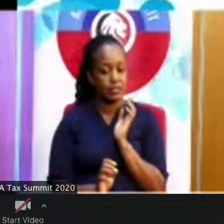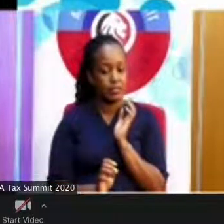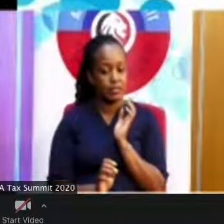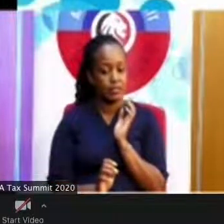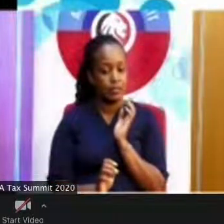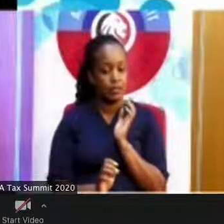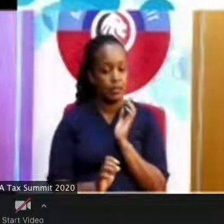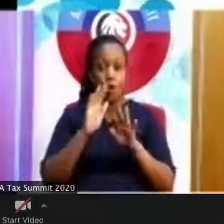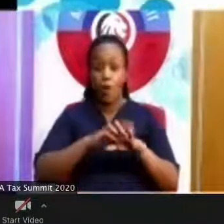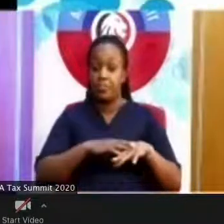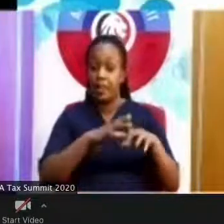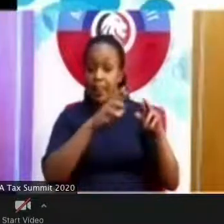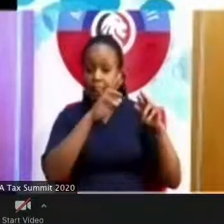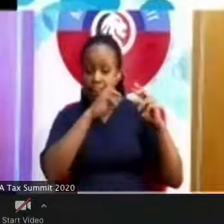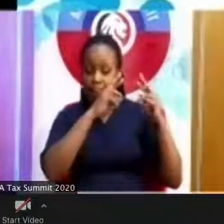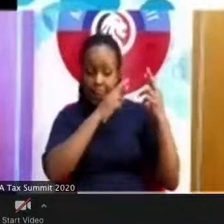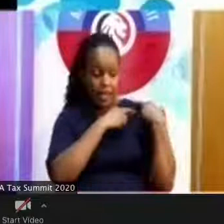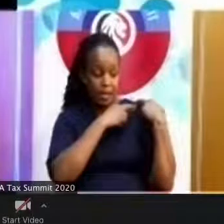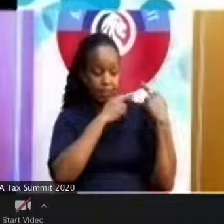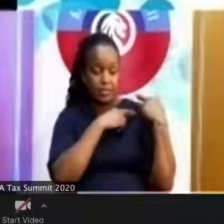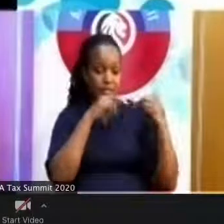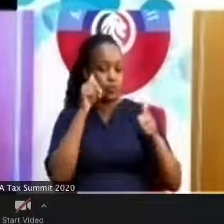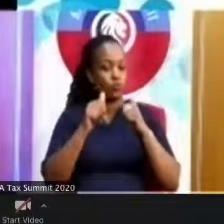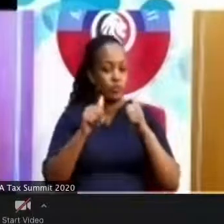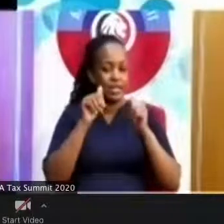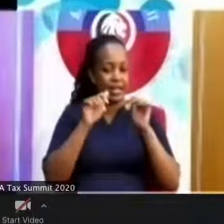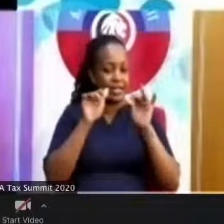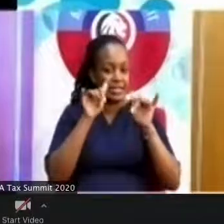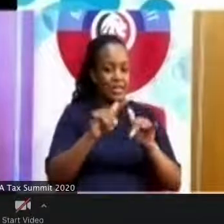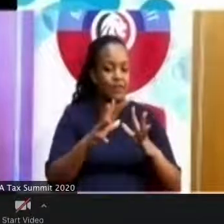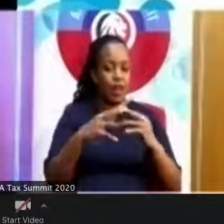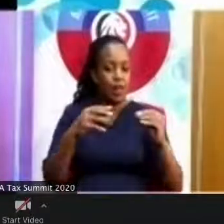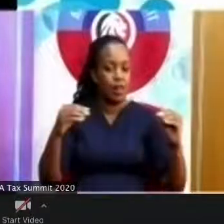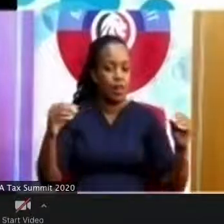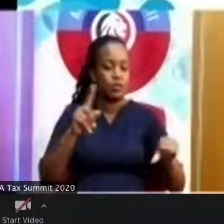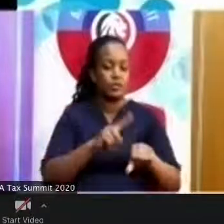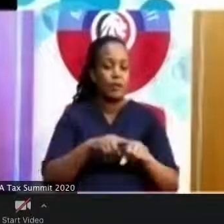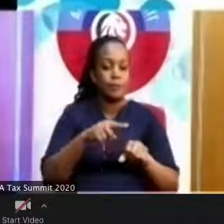liabilities that became due as a result of audit or